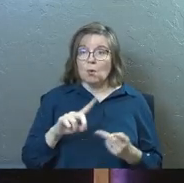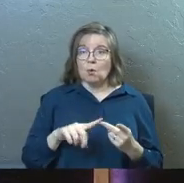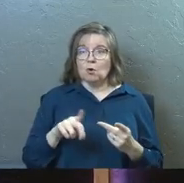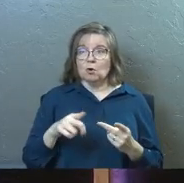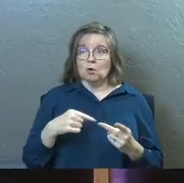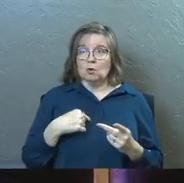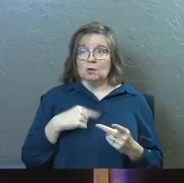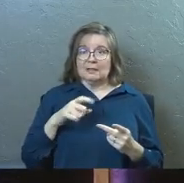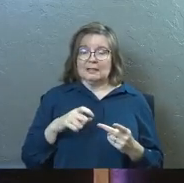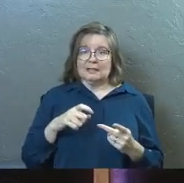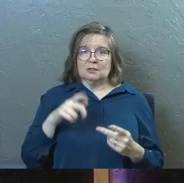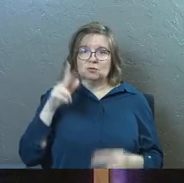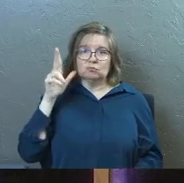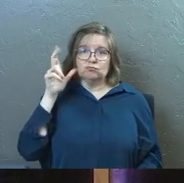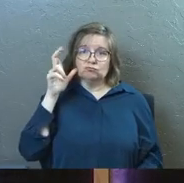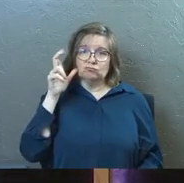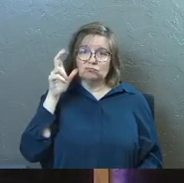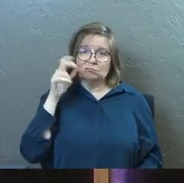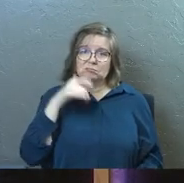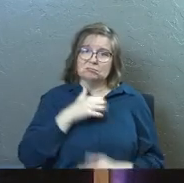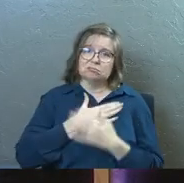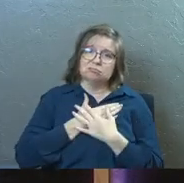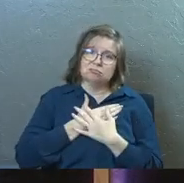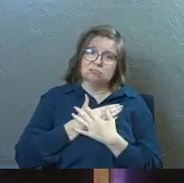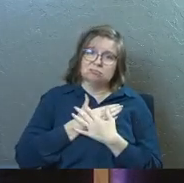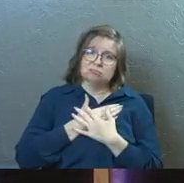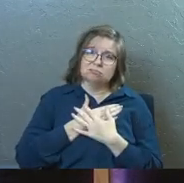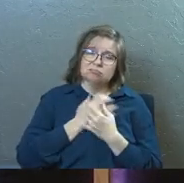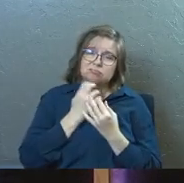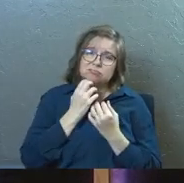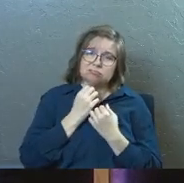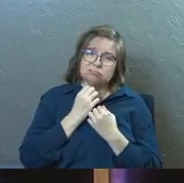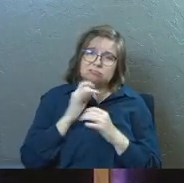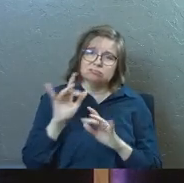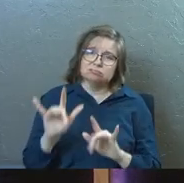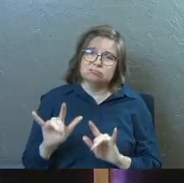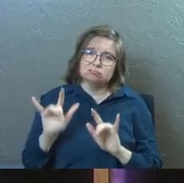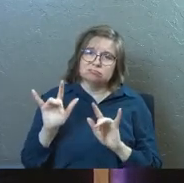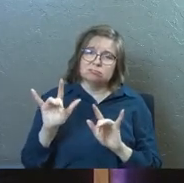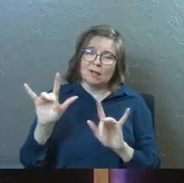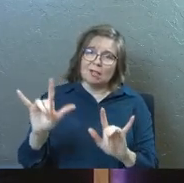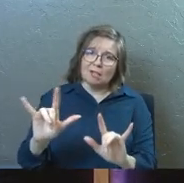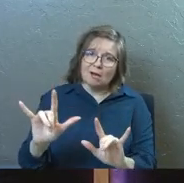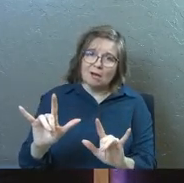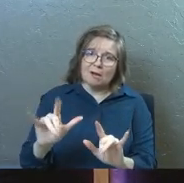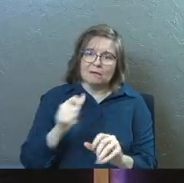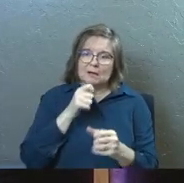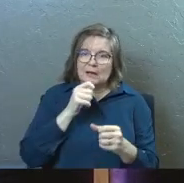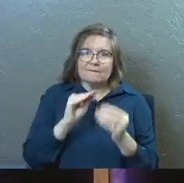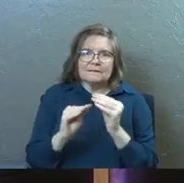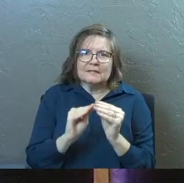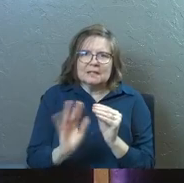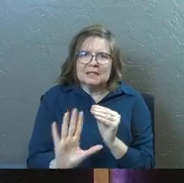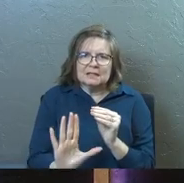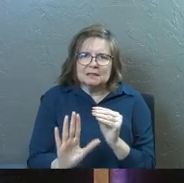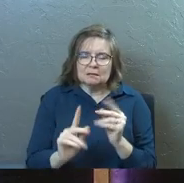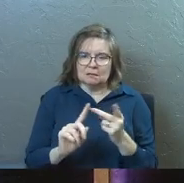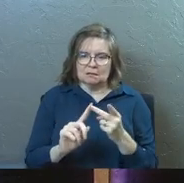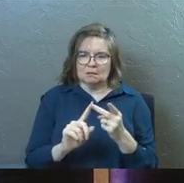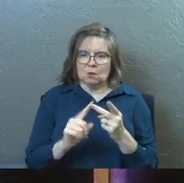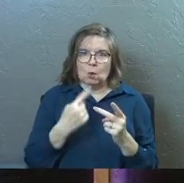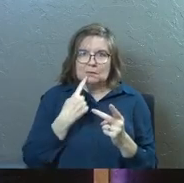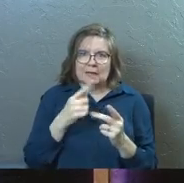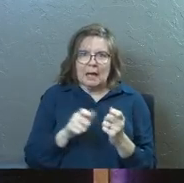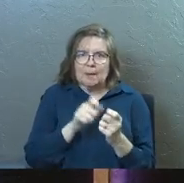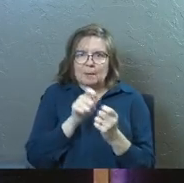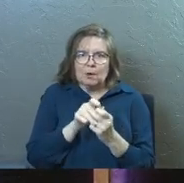Or do you just need to listen and love and be present and do your best and not try to fix and not try to